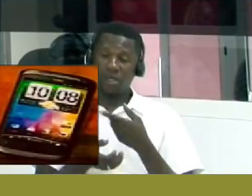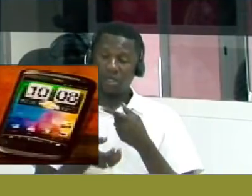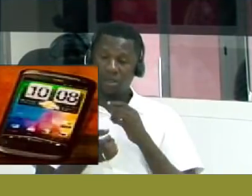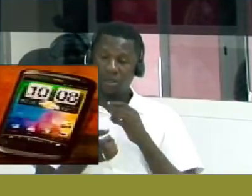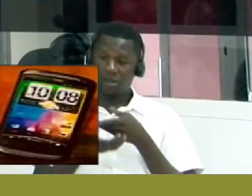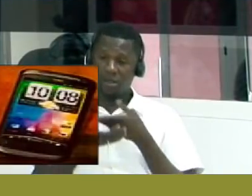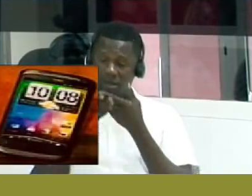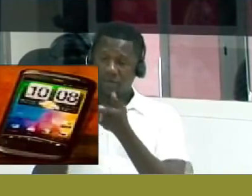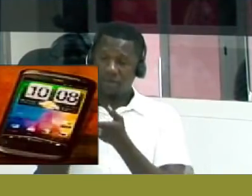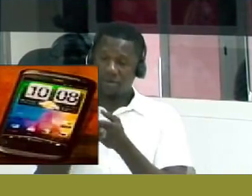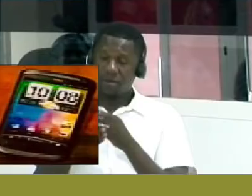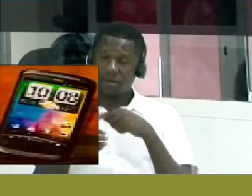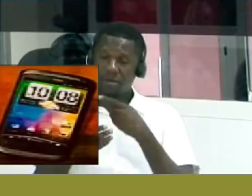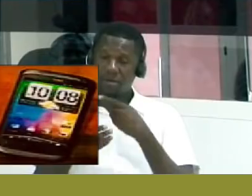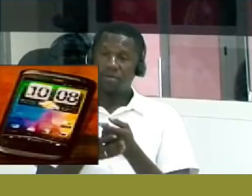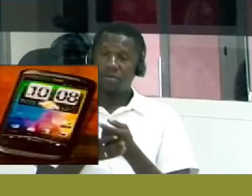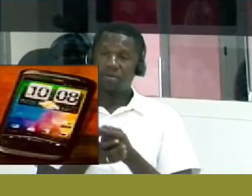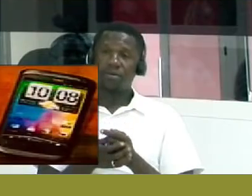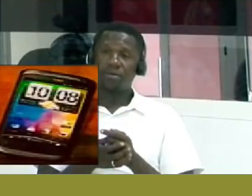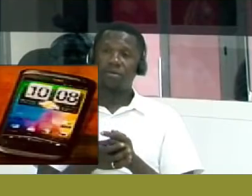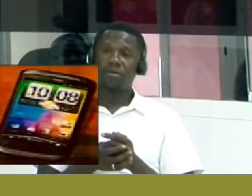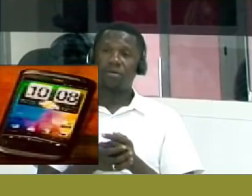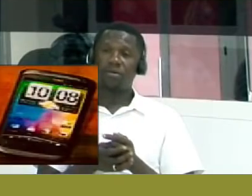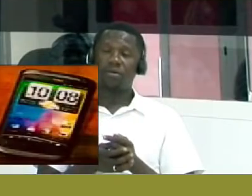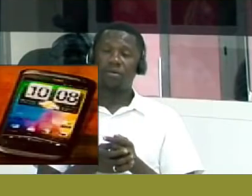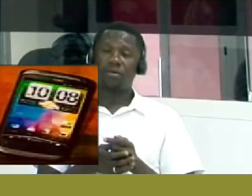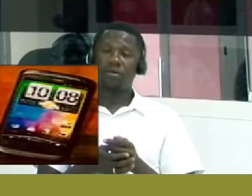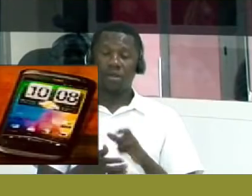particular operation? The Commissioner Sow should have done that.